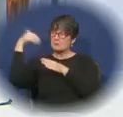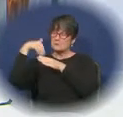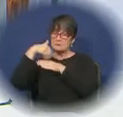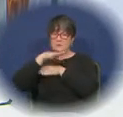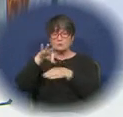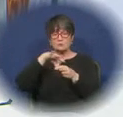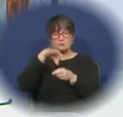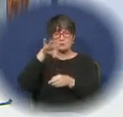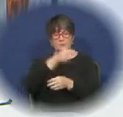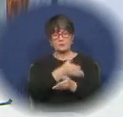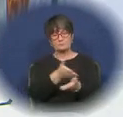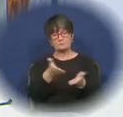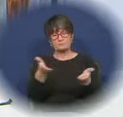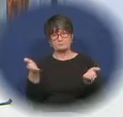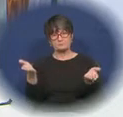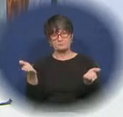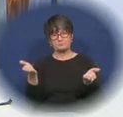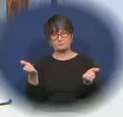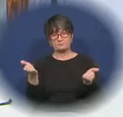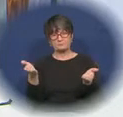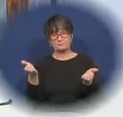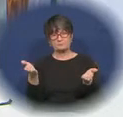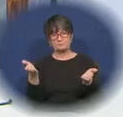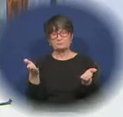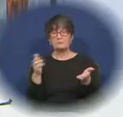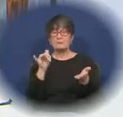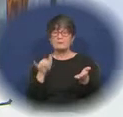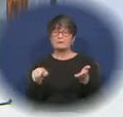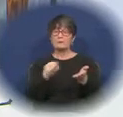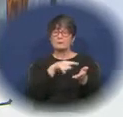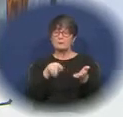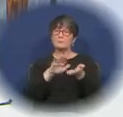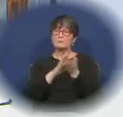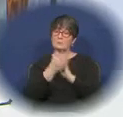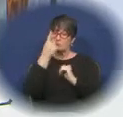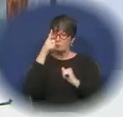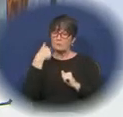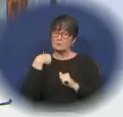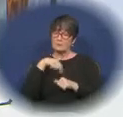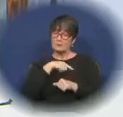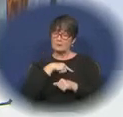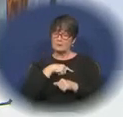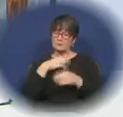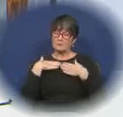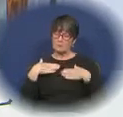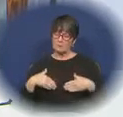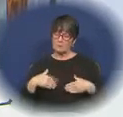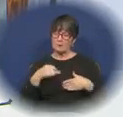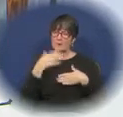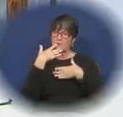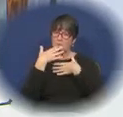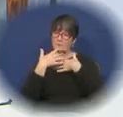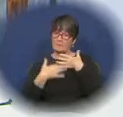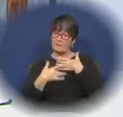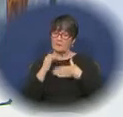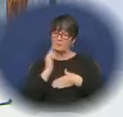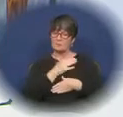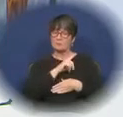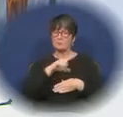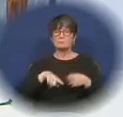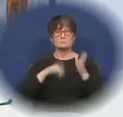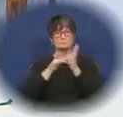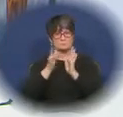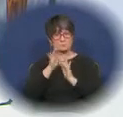your Spirit upon them like the dewfall, so that they may become for us the body and blood of our